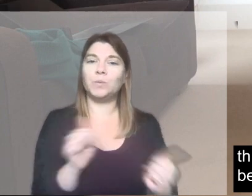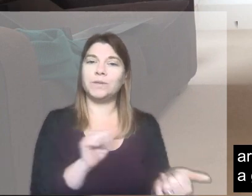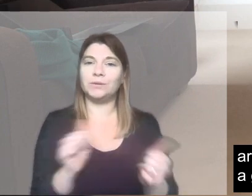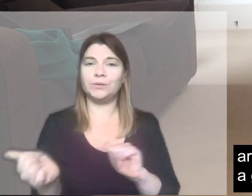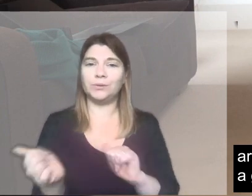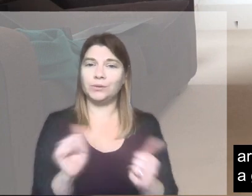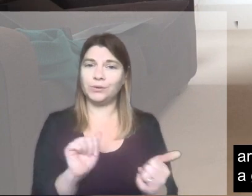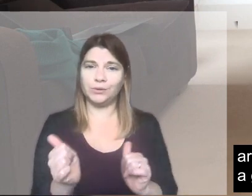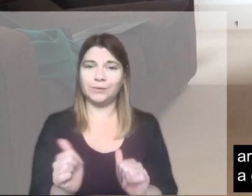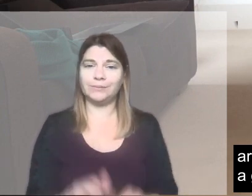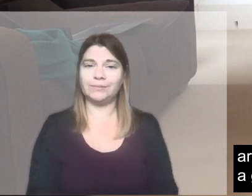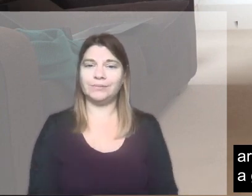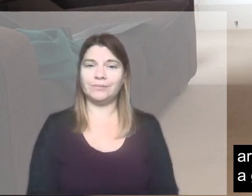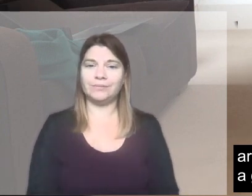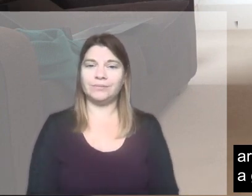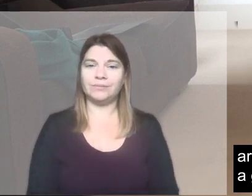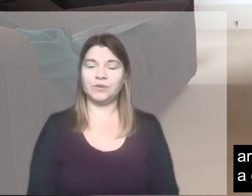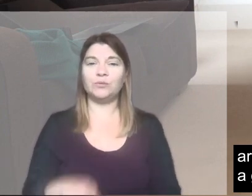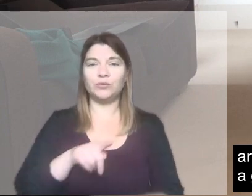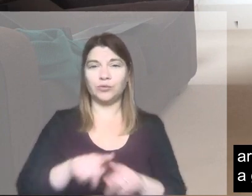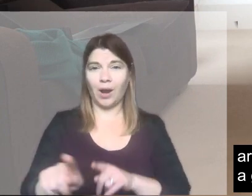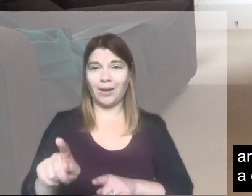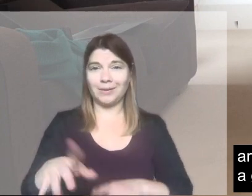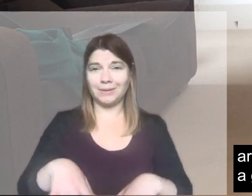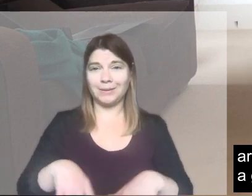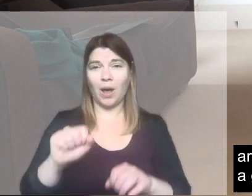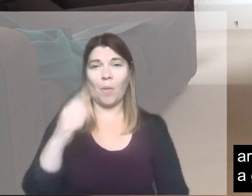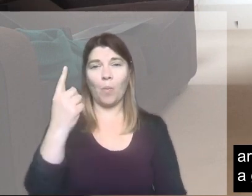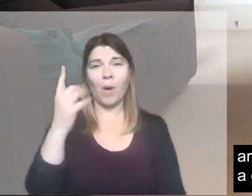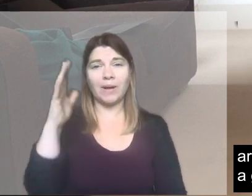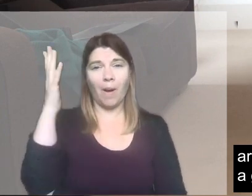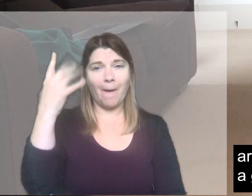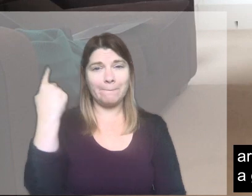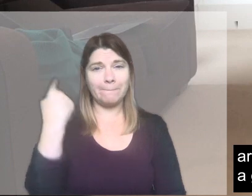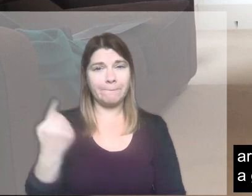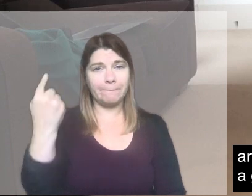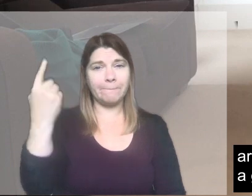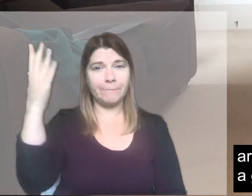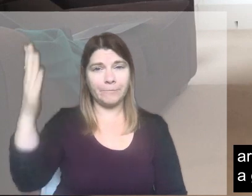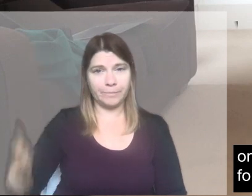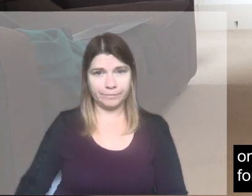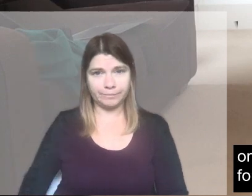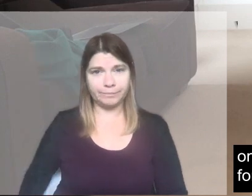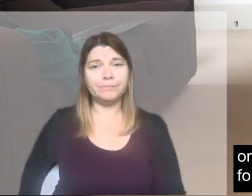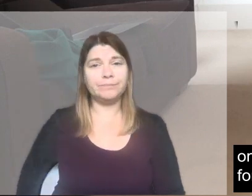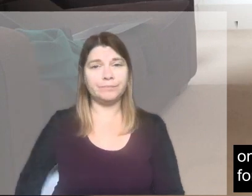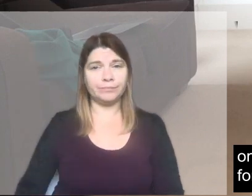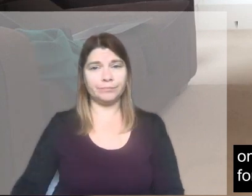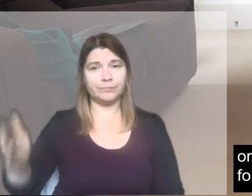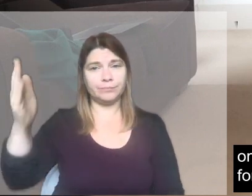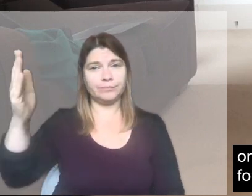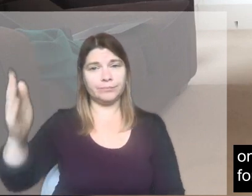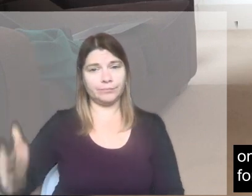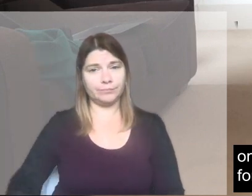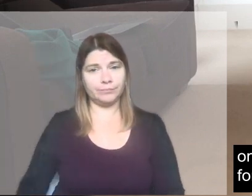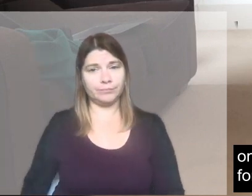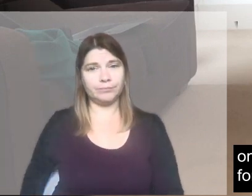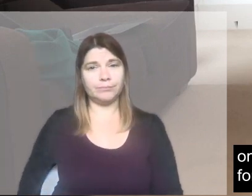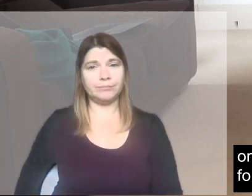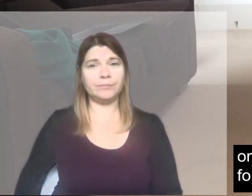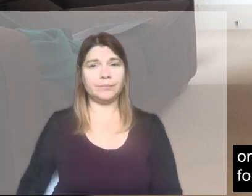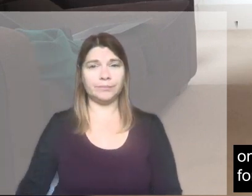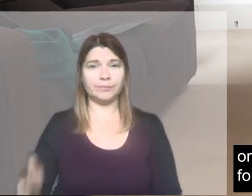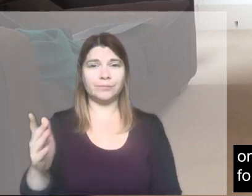from one arm to the other arm. So maybe just have a go, first of all, just swinging one arm on its own, forwards and